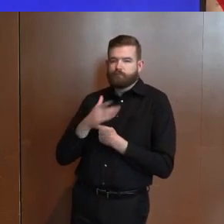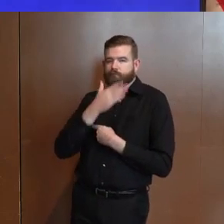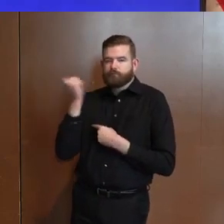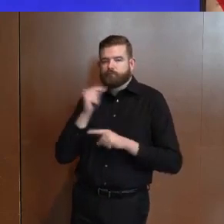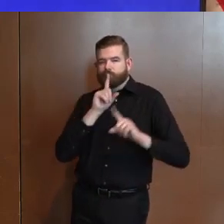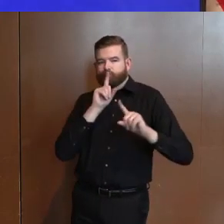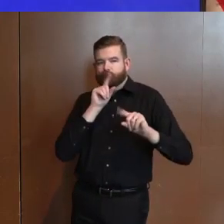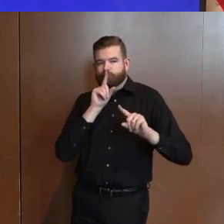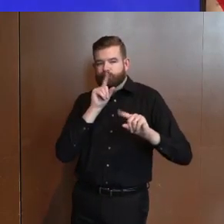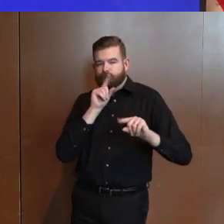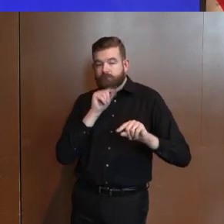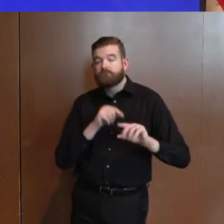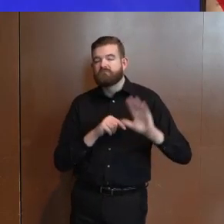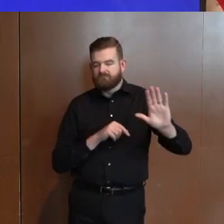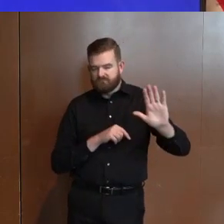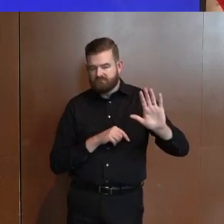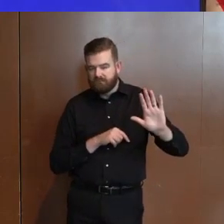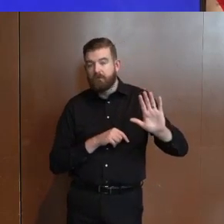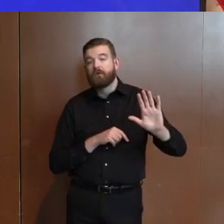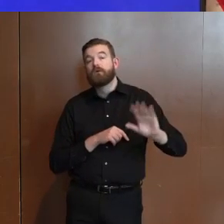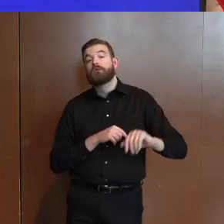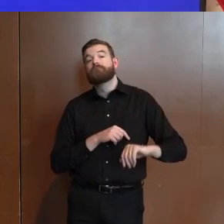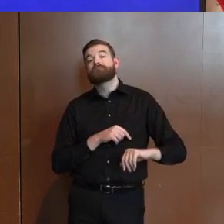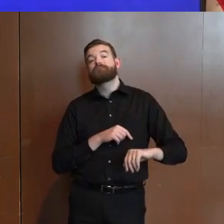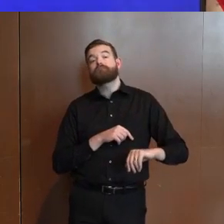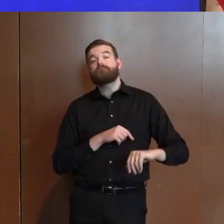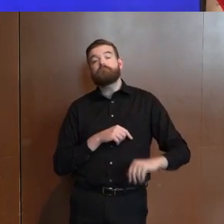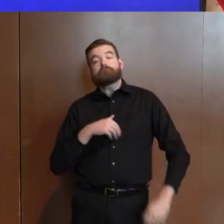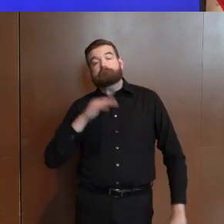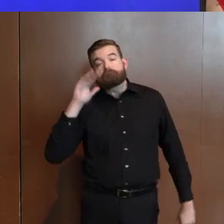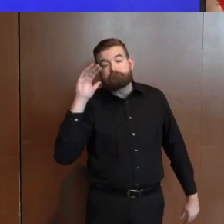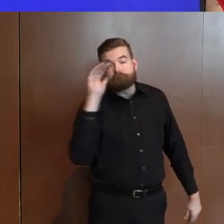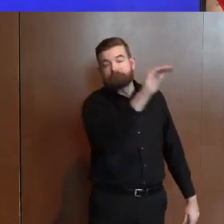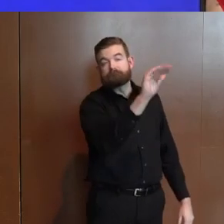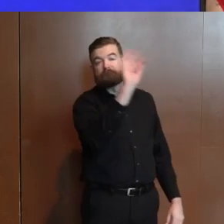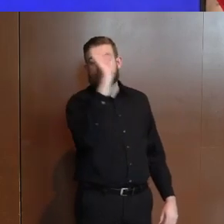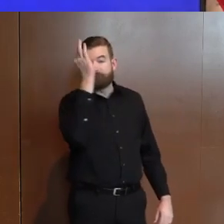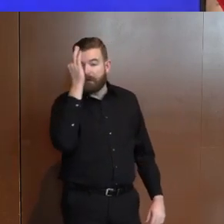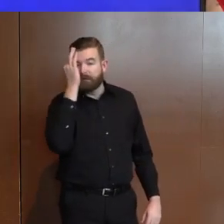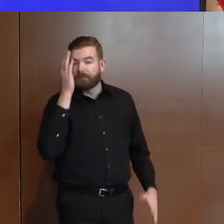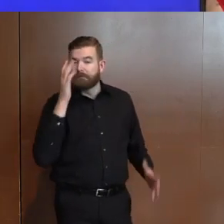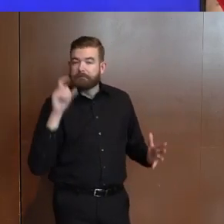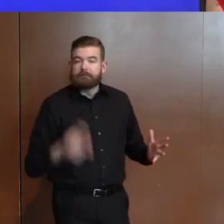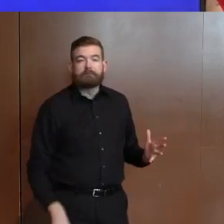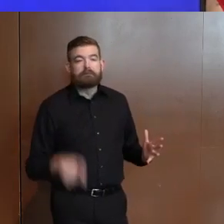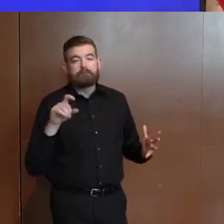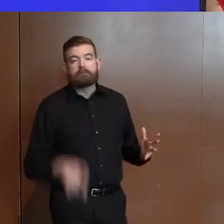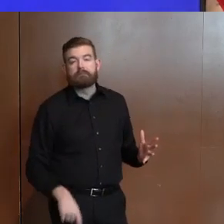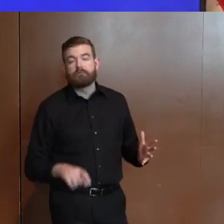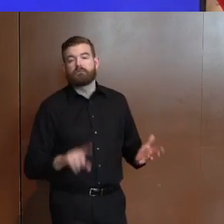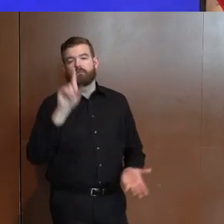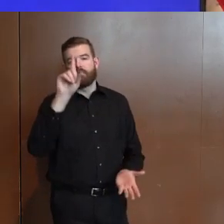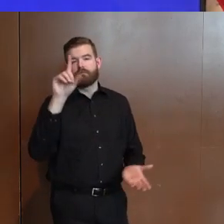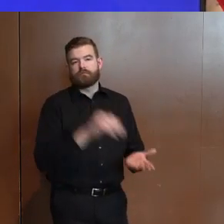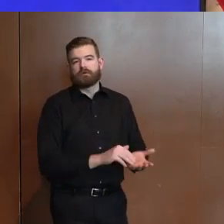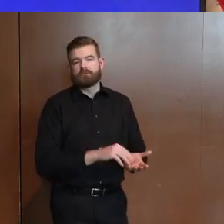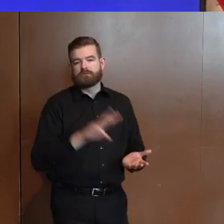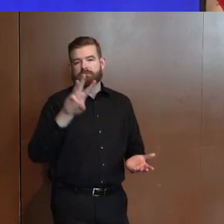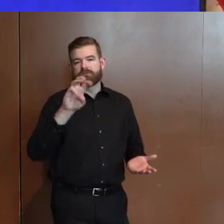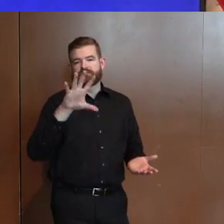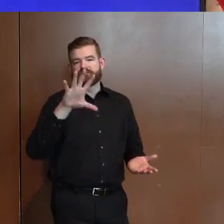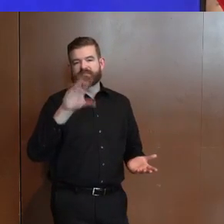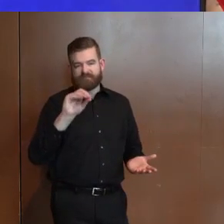answer. The outstanding ask of the federal stockpile on ventilators is is 1,650. So just know that that number